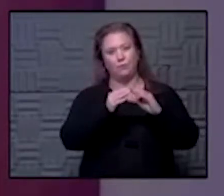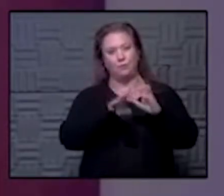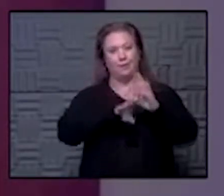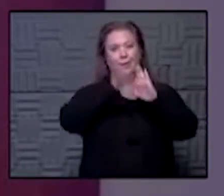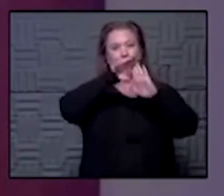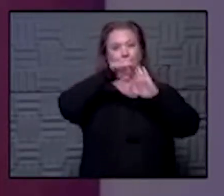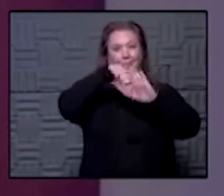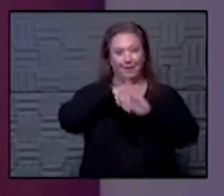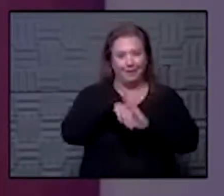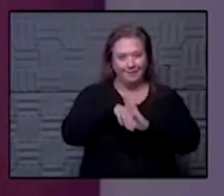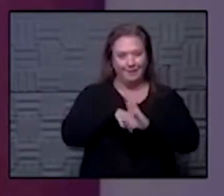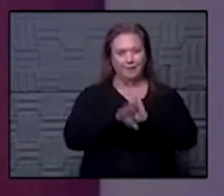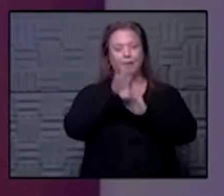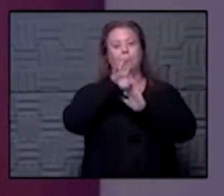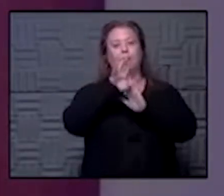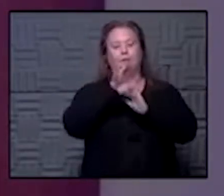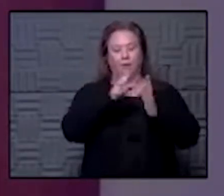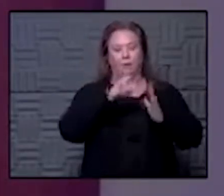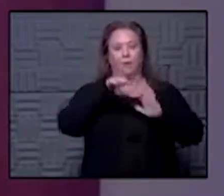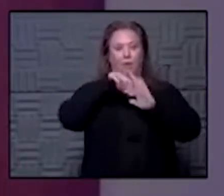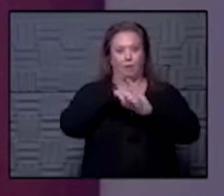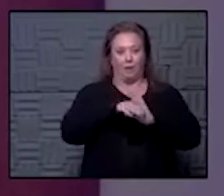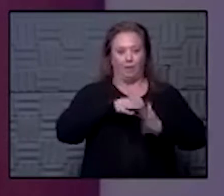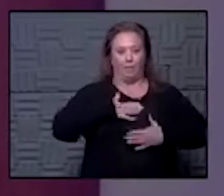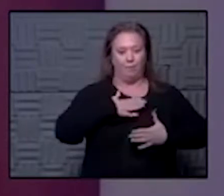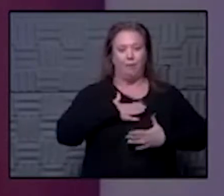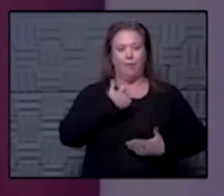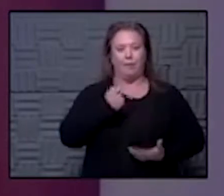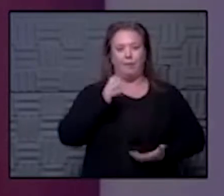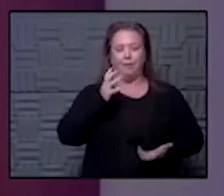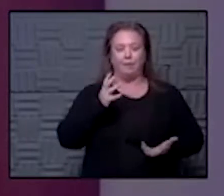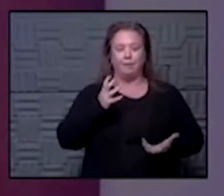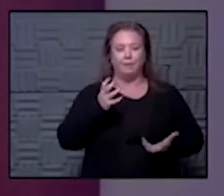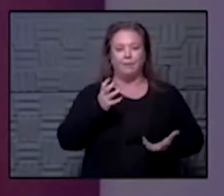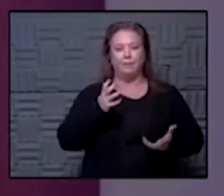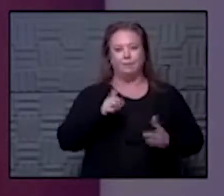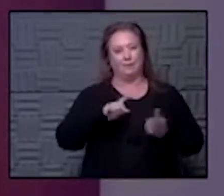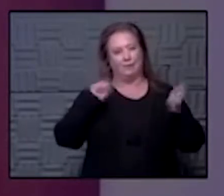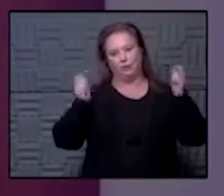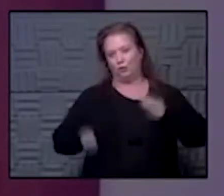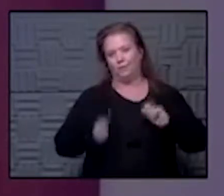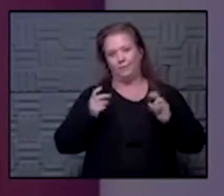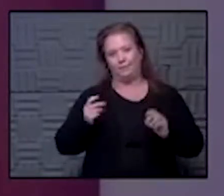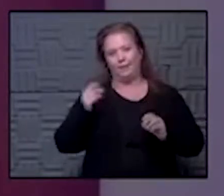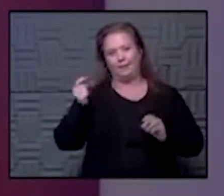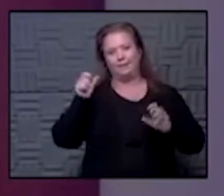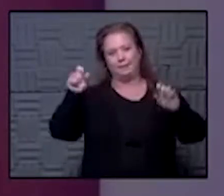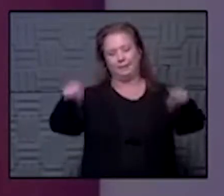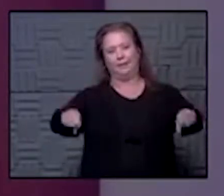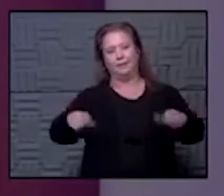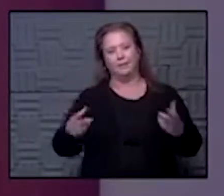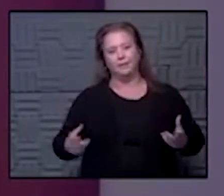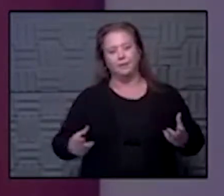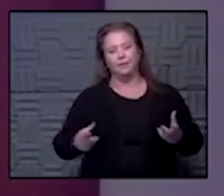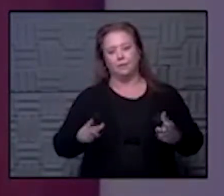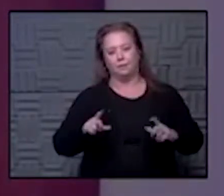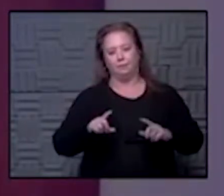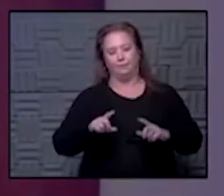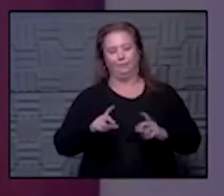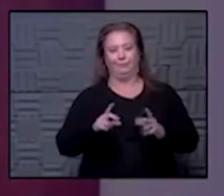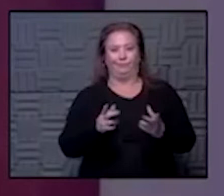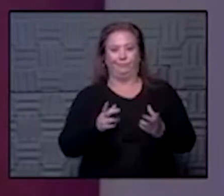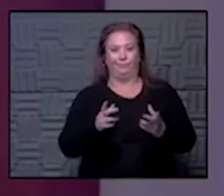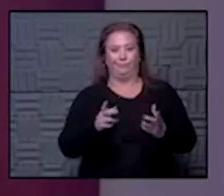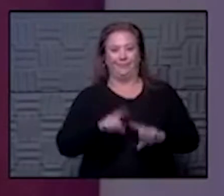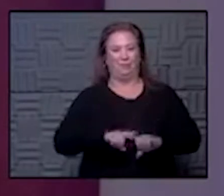go down, and we breathe a sigh of relief, but unfortunately things can change quickly. So we're really in a different place than we were